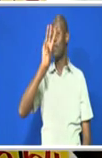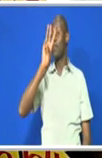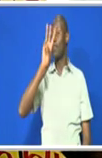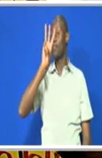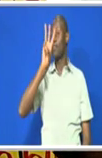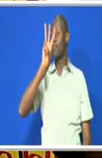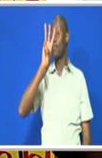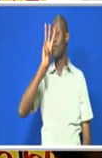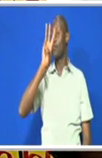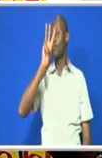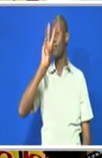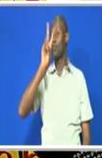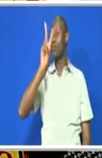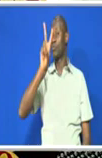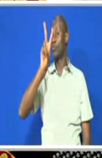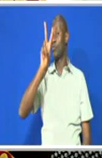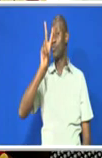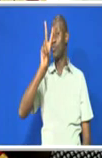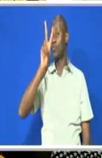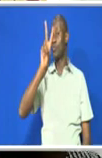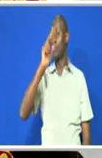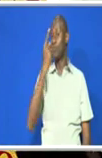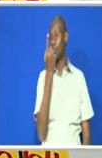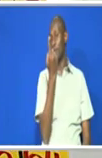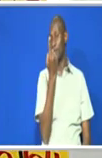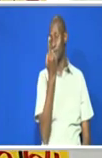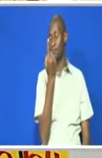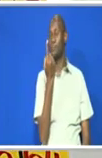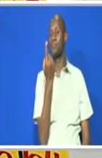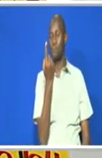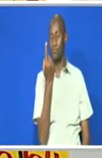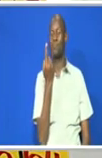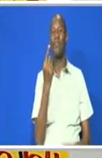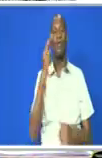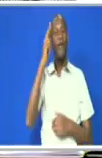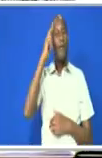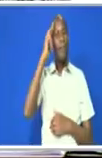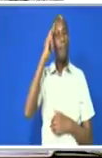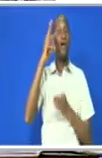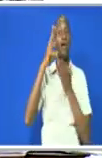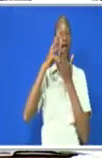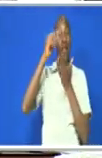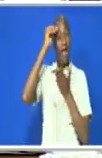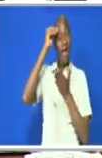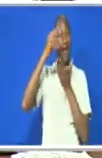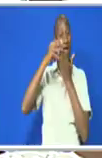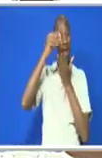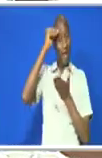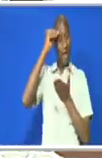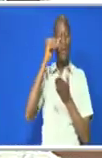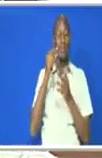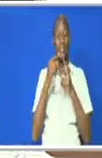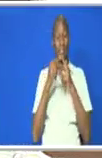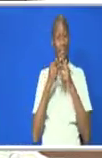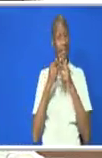3, 2, 1. Remember, my learner, in the beginning